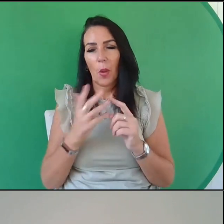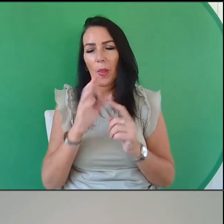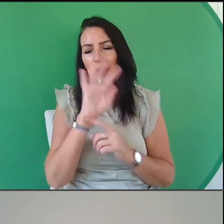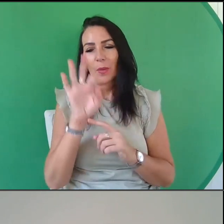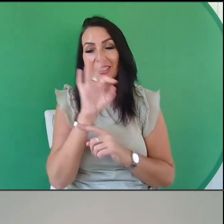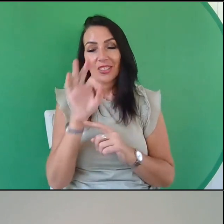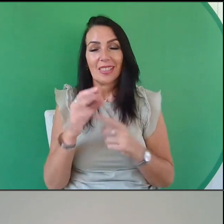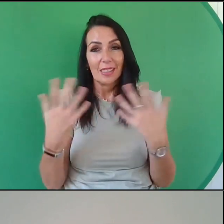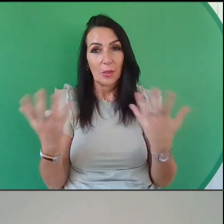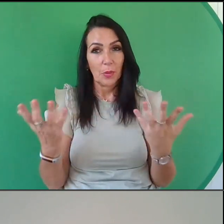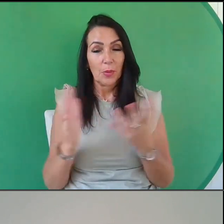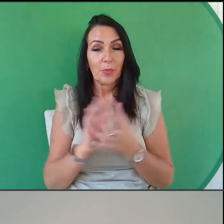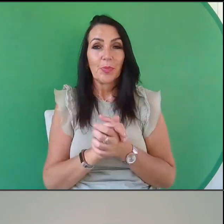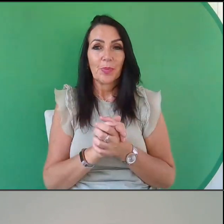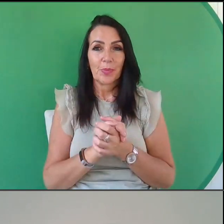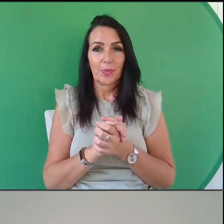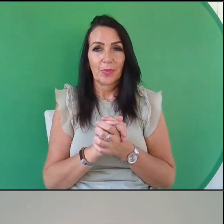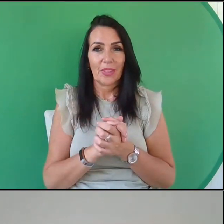So